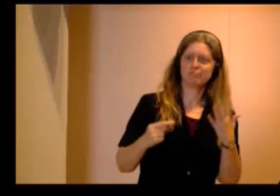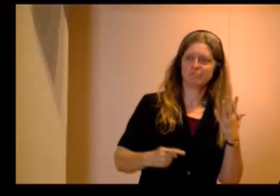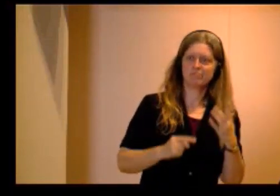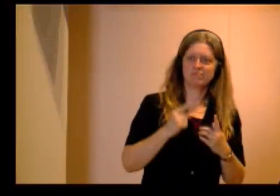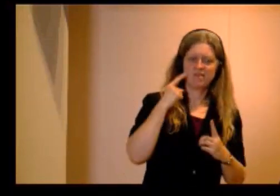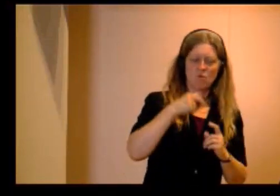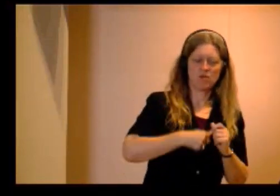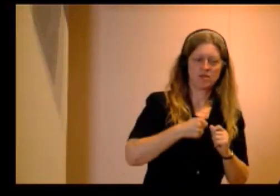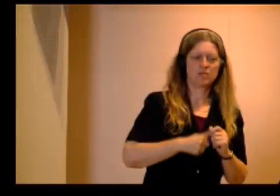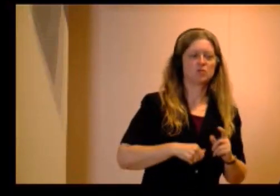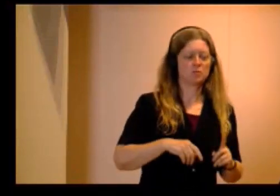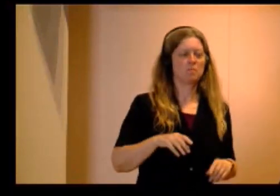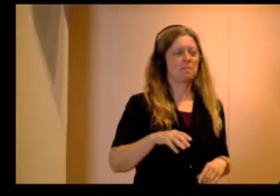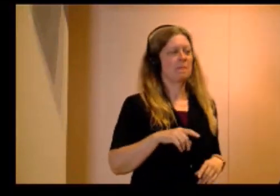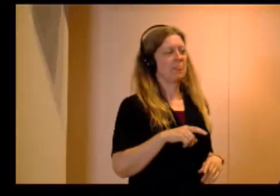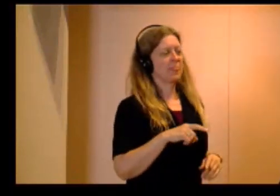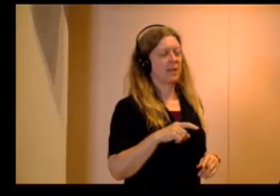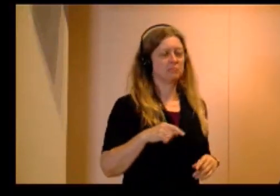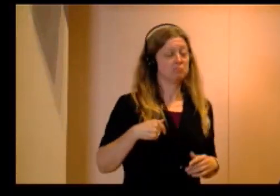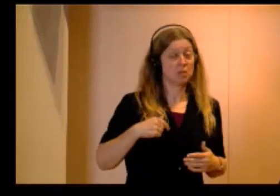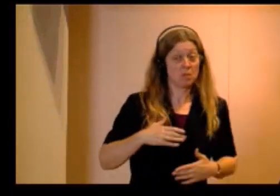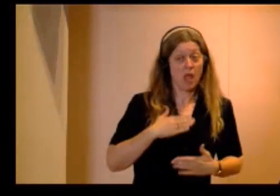that Rolf alluded to is that